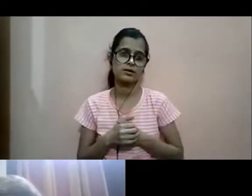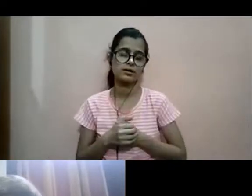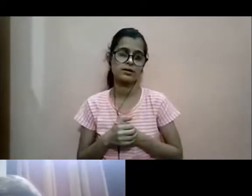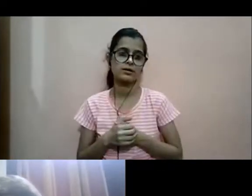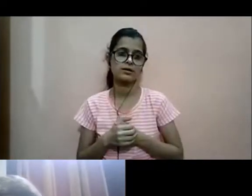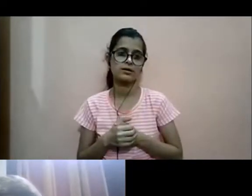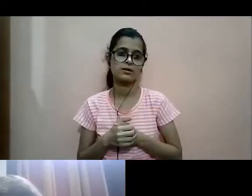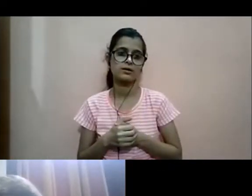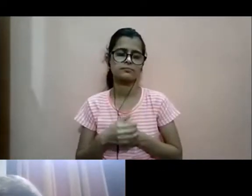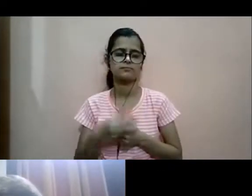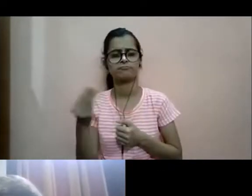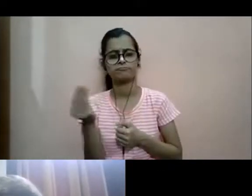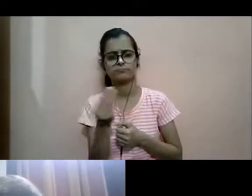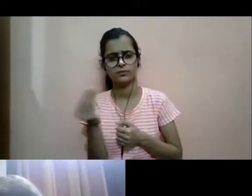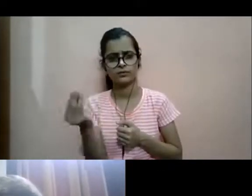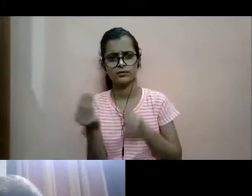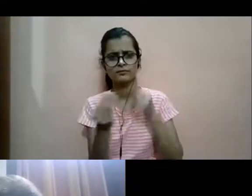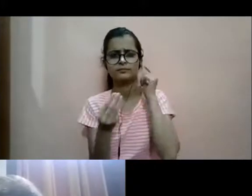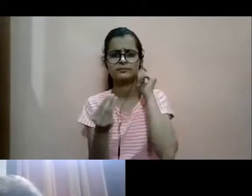some of the